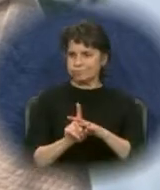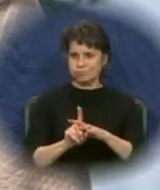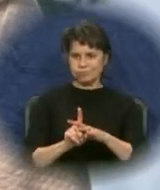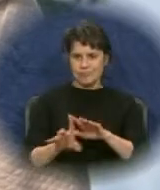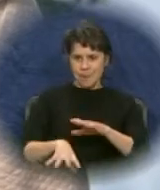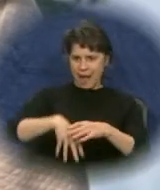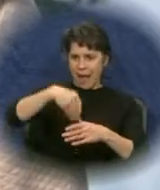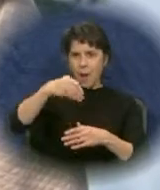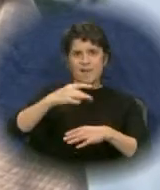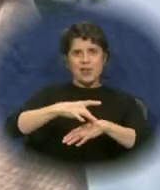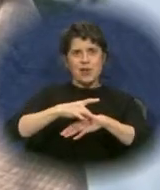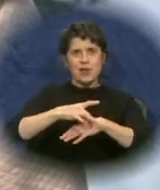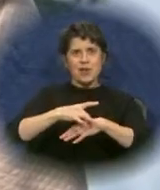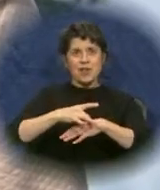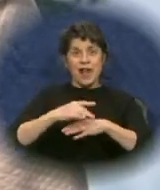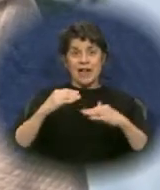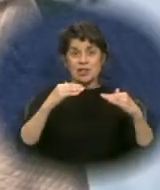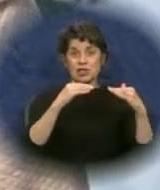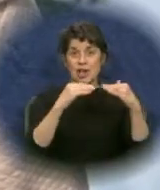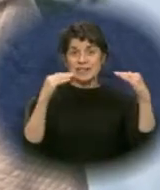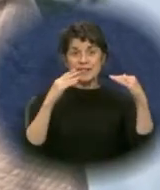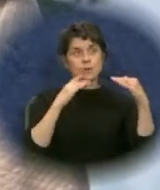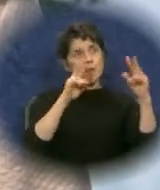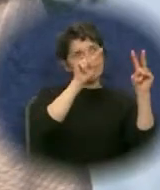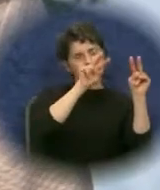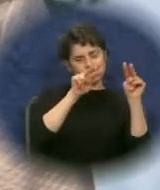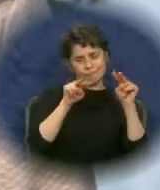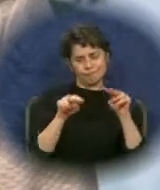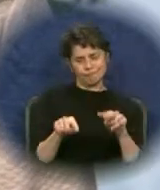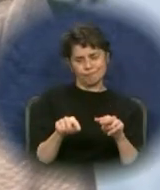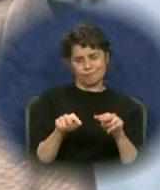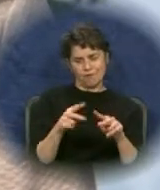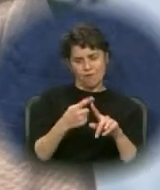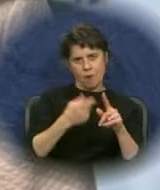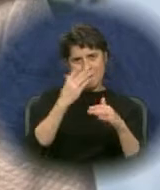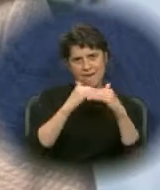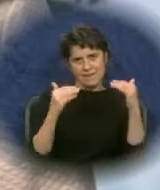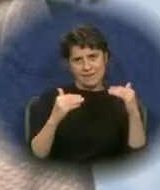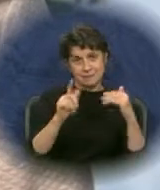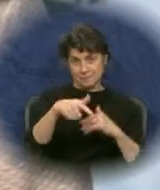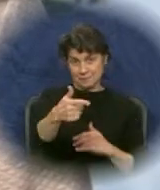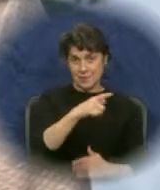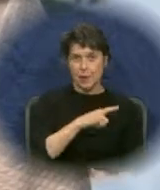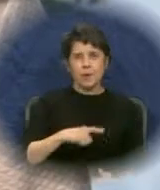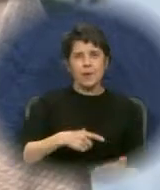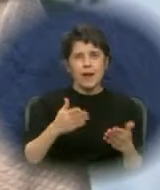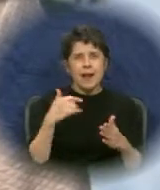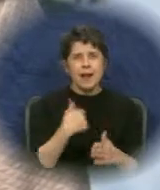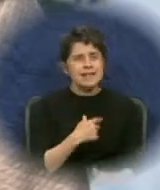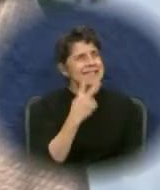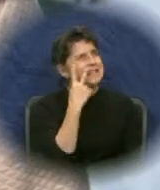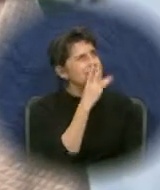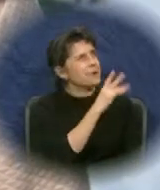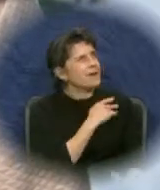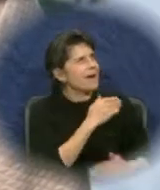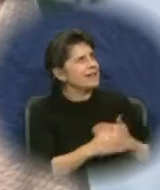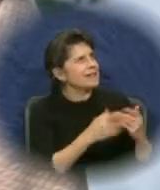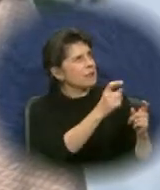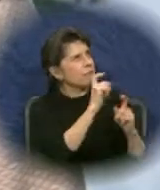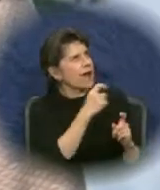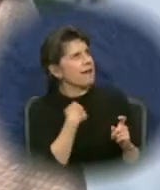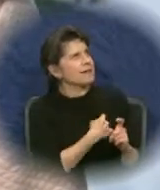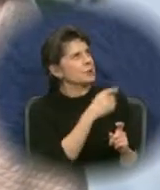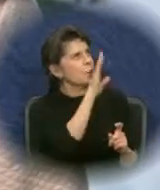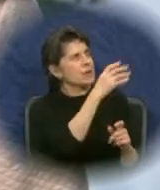and justice shall look down from heaven. Lord, let us see your kindness and grant us your